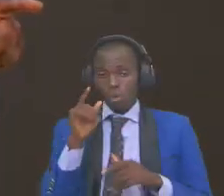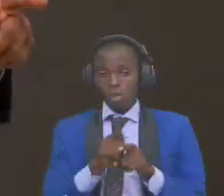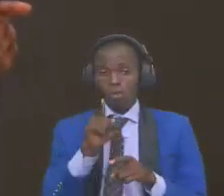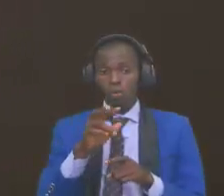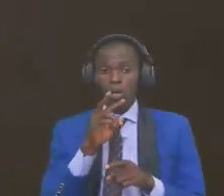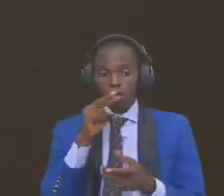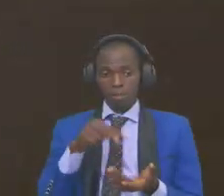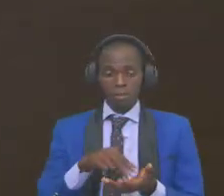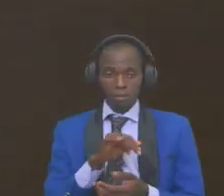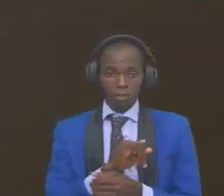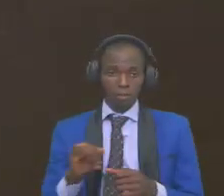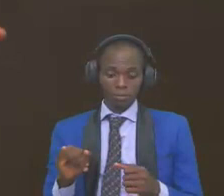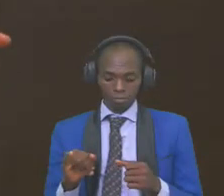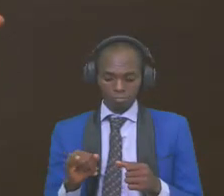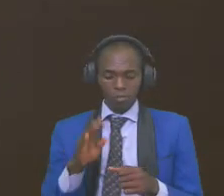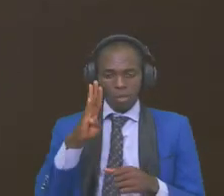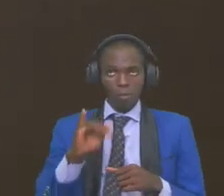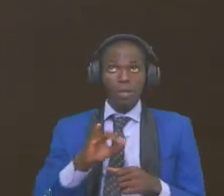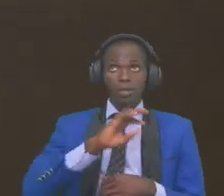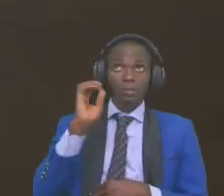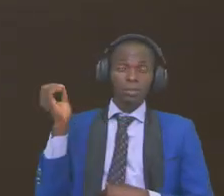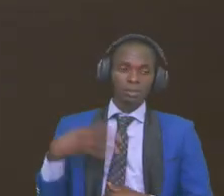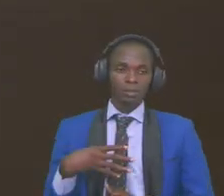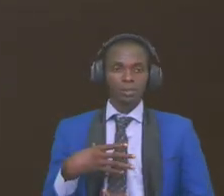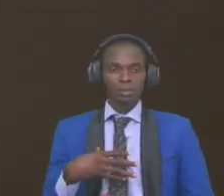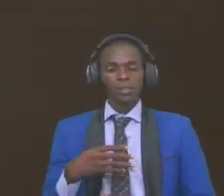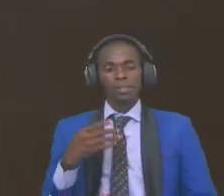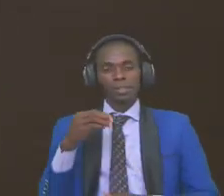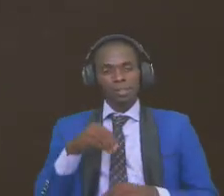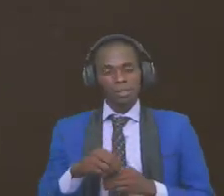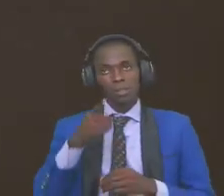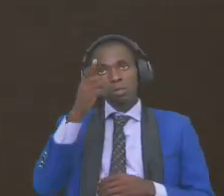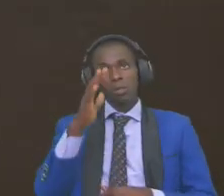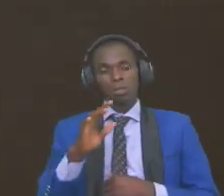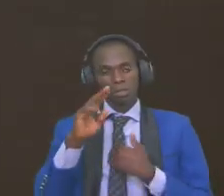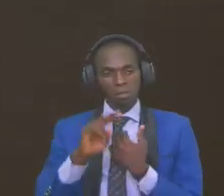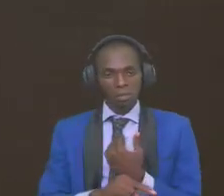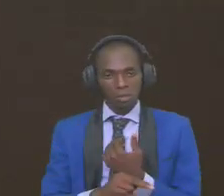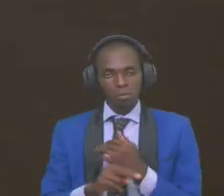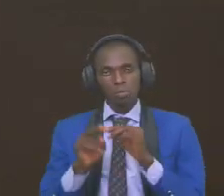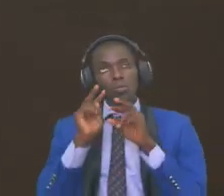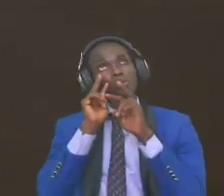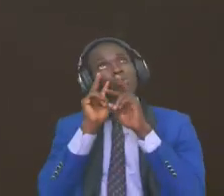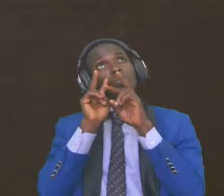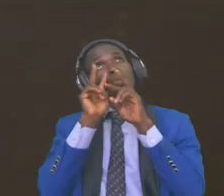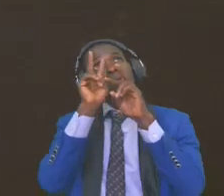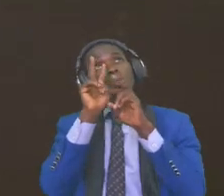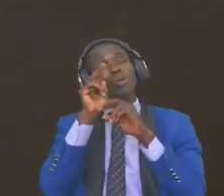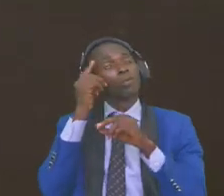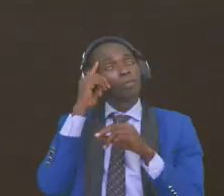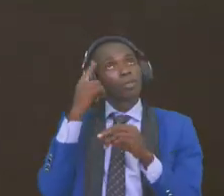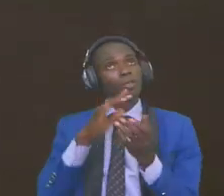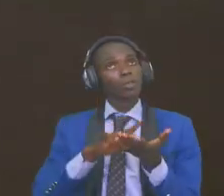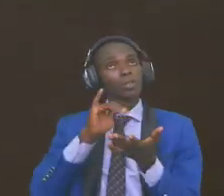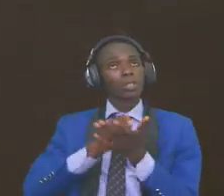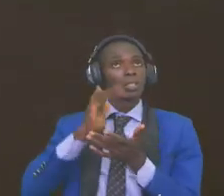standing by grace in godliness, looking forward to the glory that shall